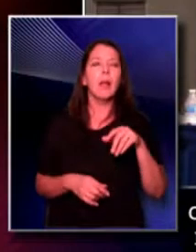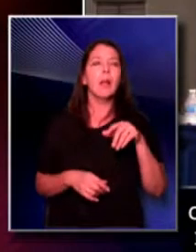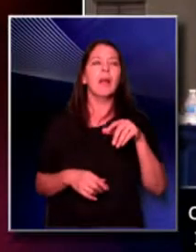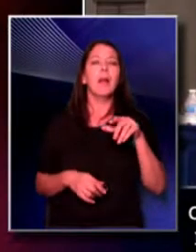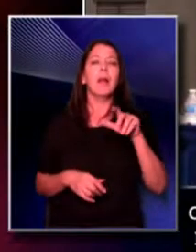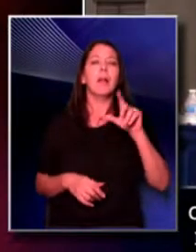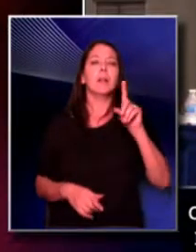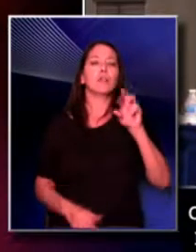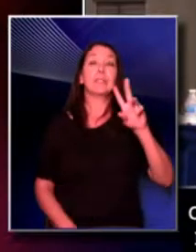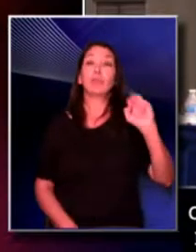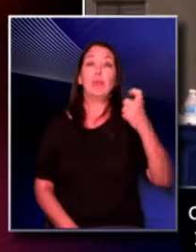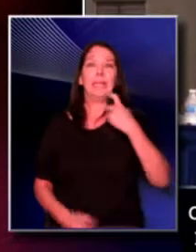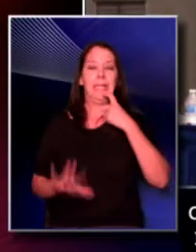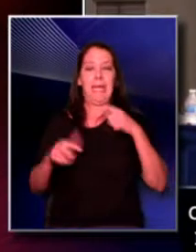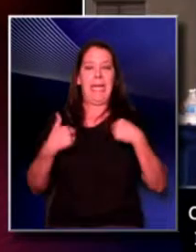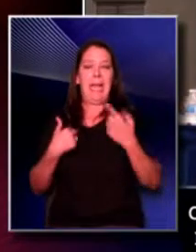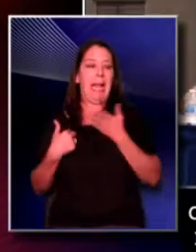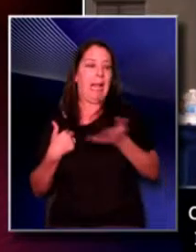quick.